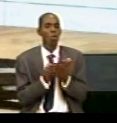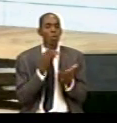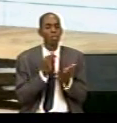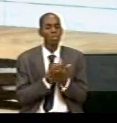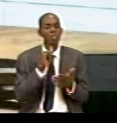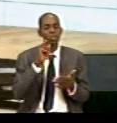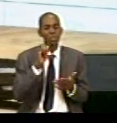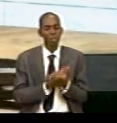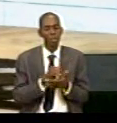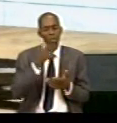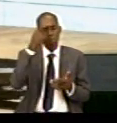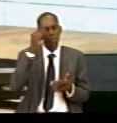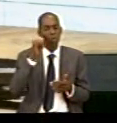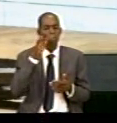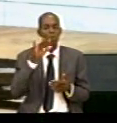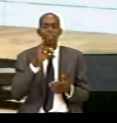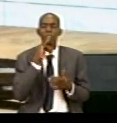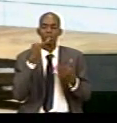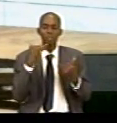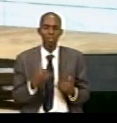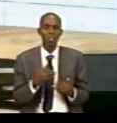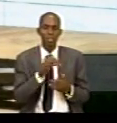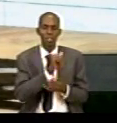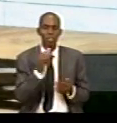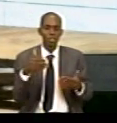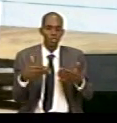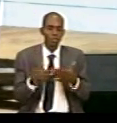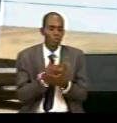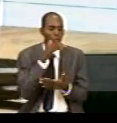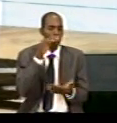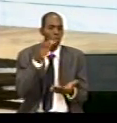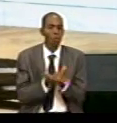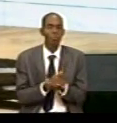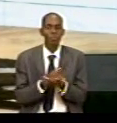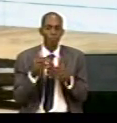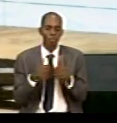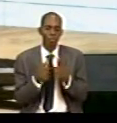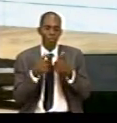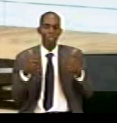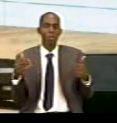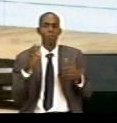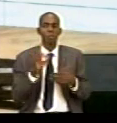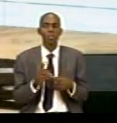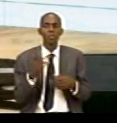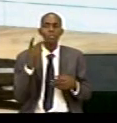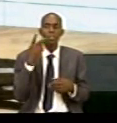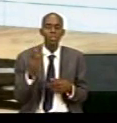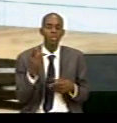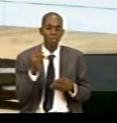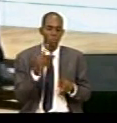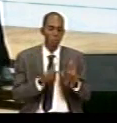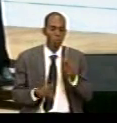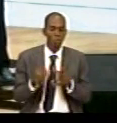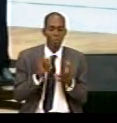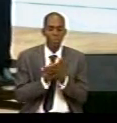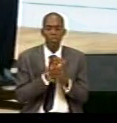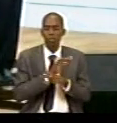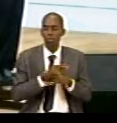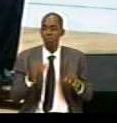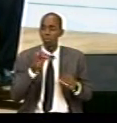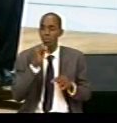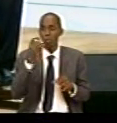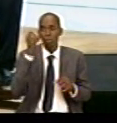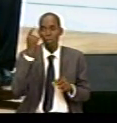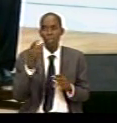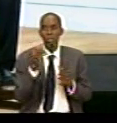she's now a bride, a new bride, separated. You see, there are people that do not understand that